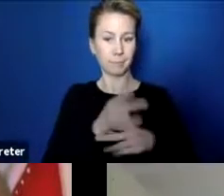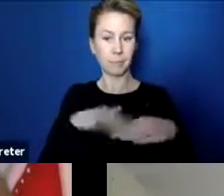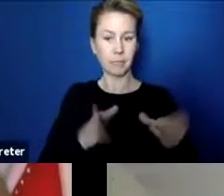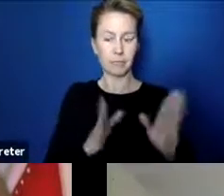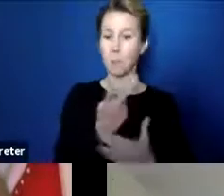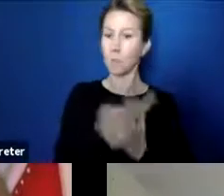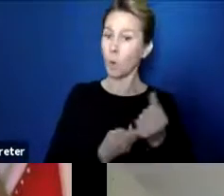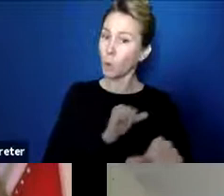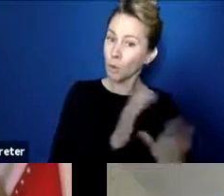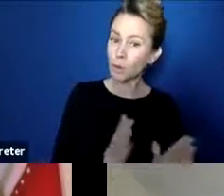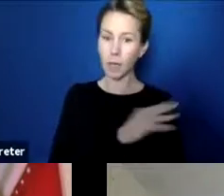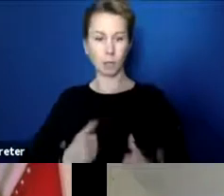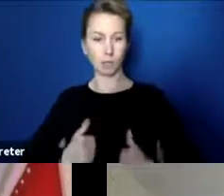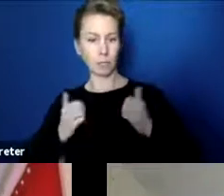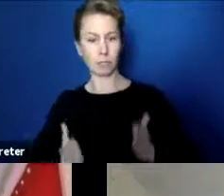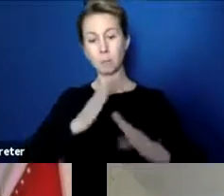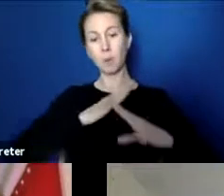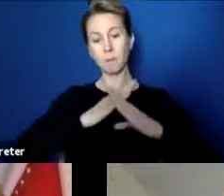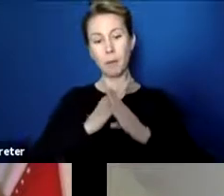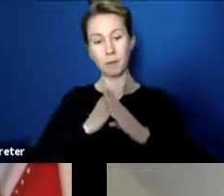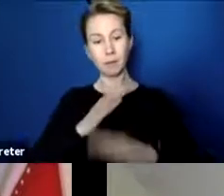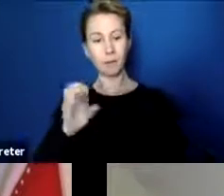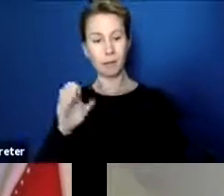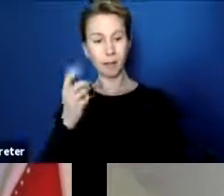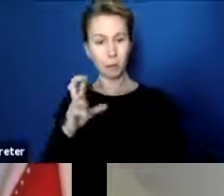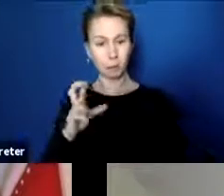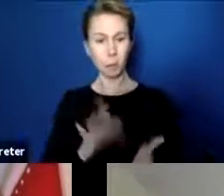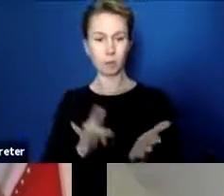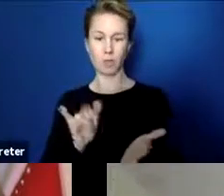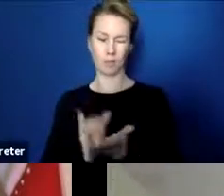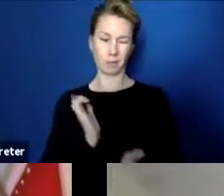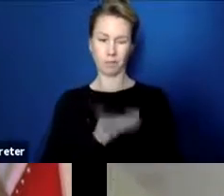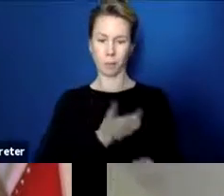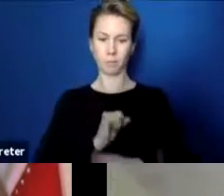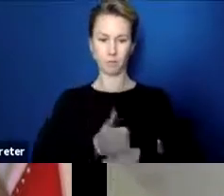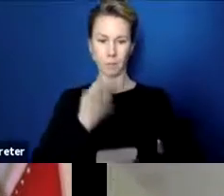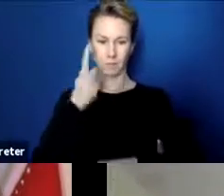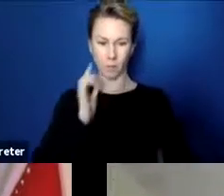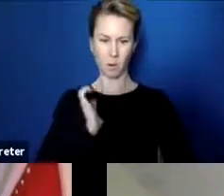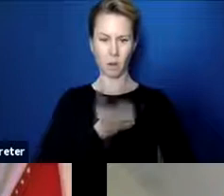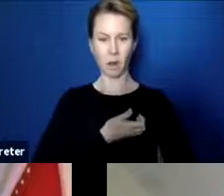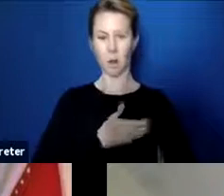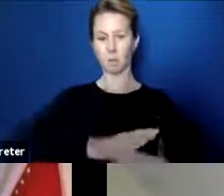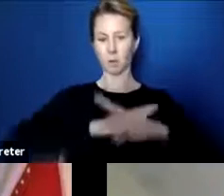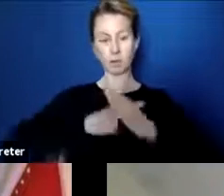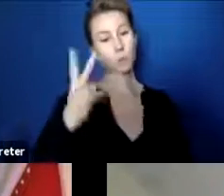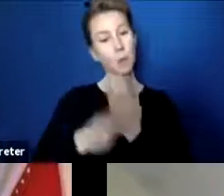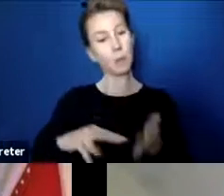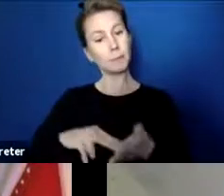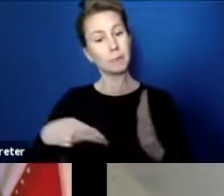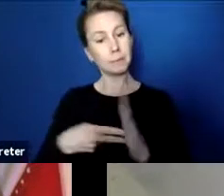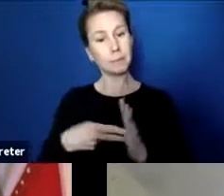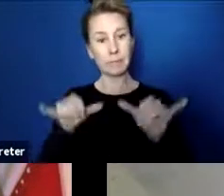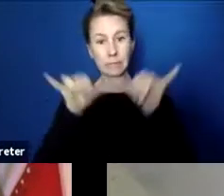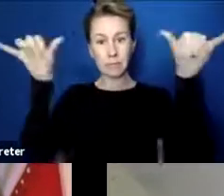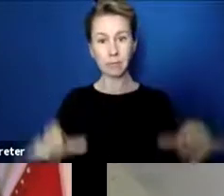nursing facilities and assisted living facilities. Nationally, that number goes up to 43,000 people who have lost their lives in these